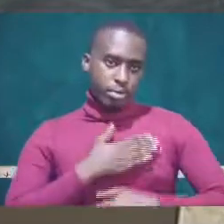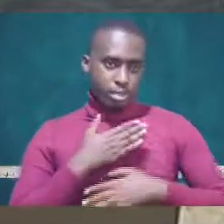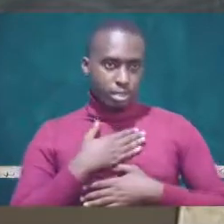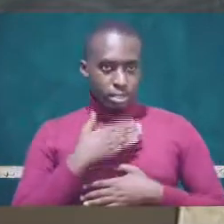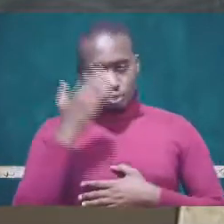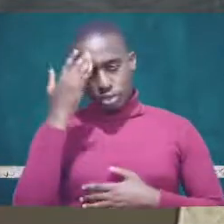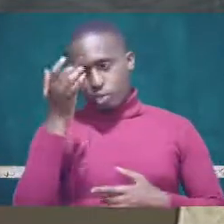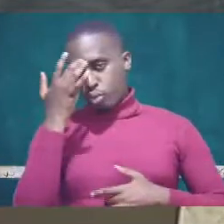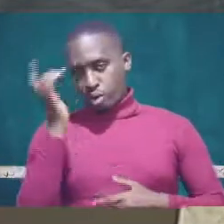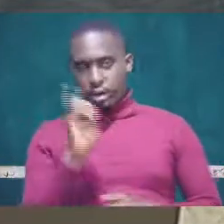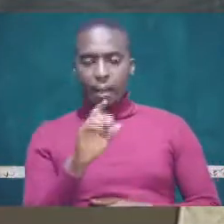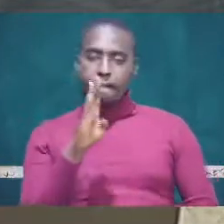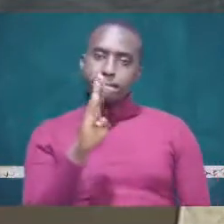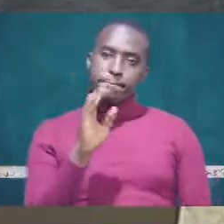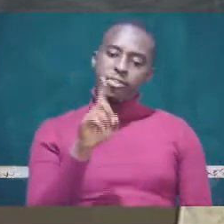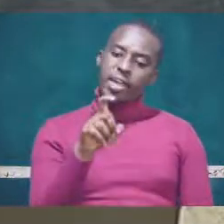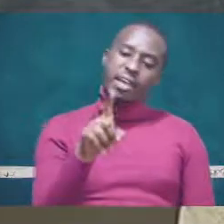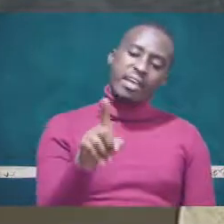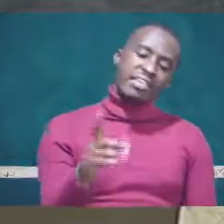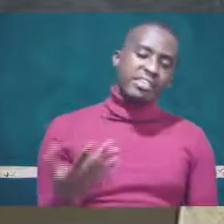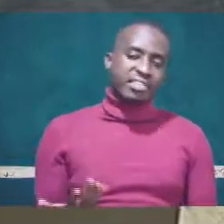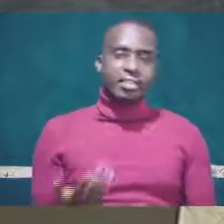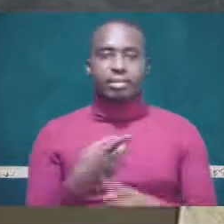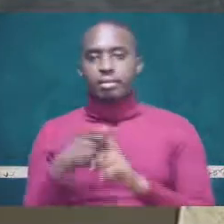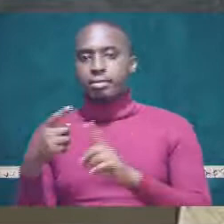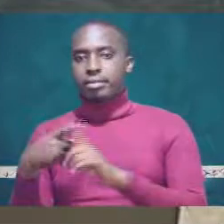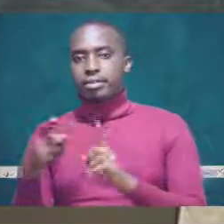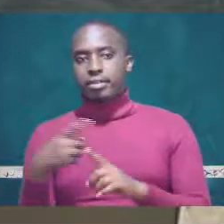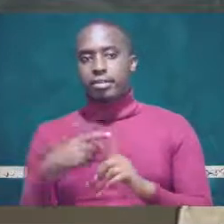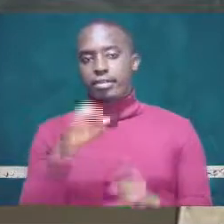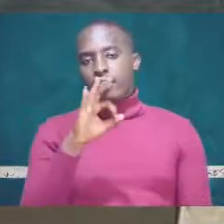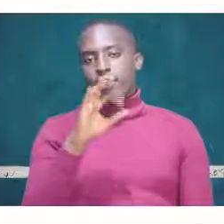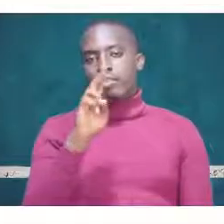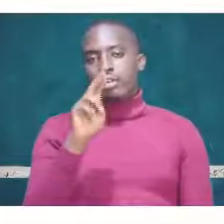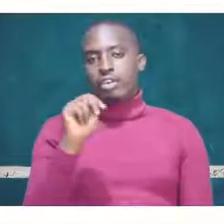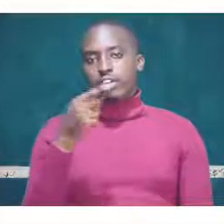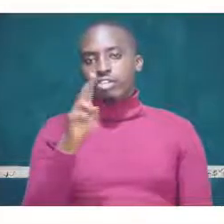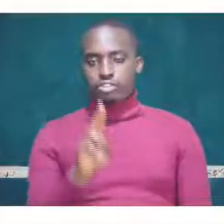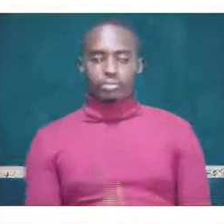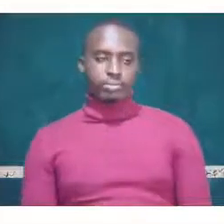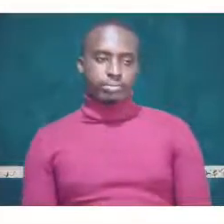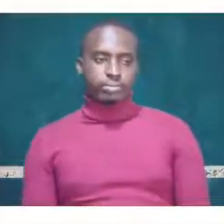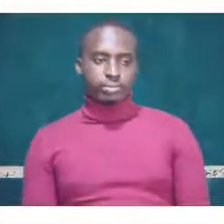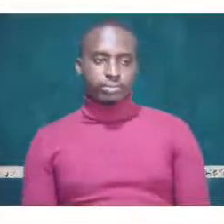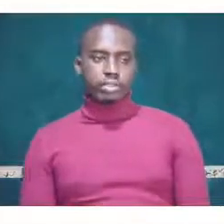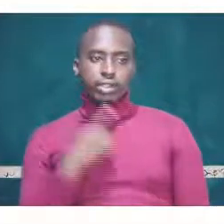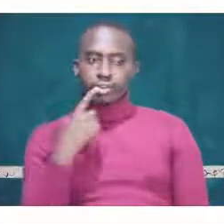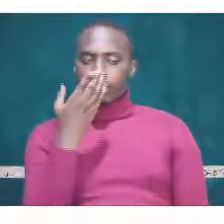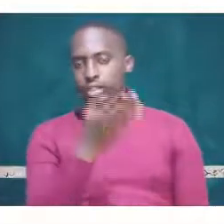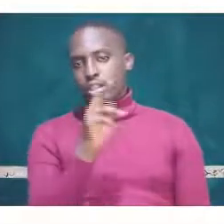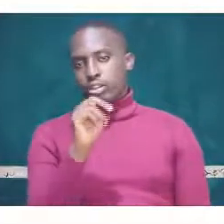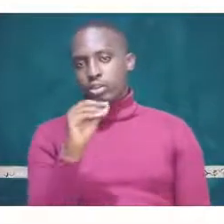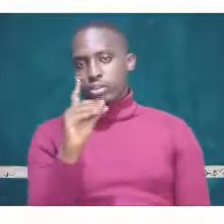infections from bacteria, from viruses, from fungi, and etc. So I said the lymph